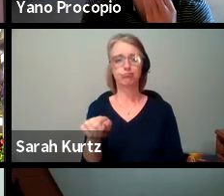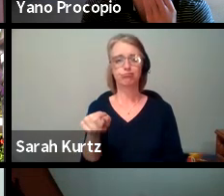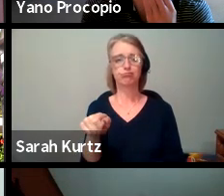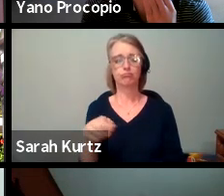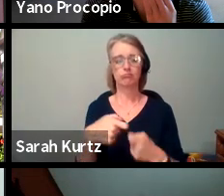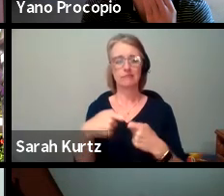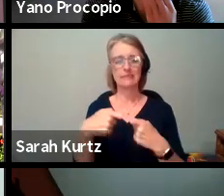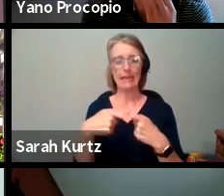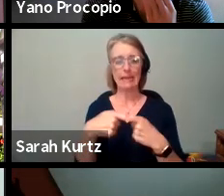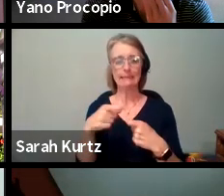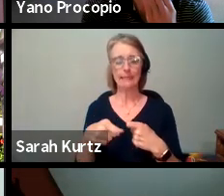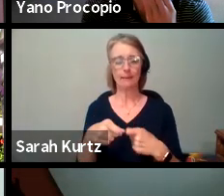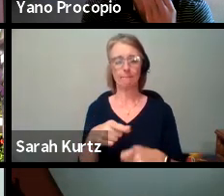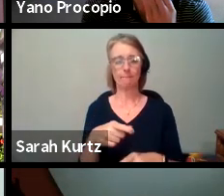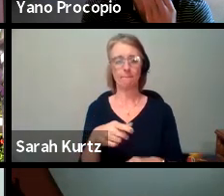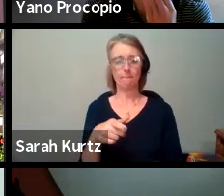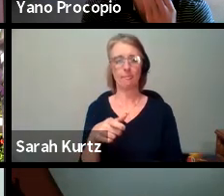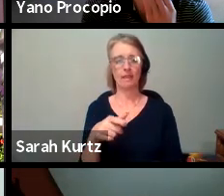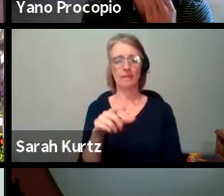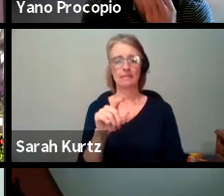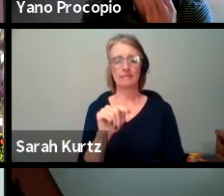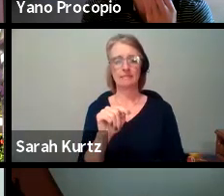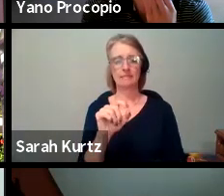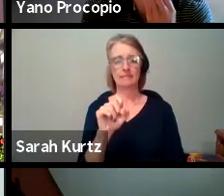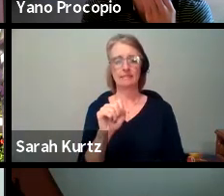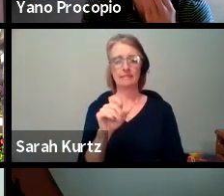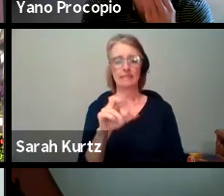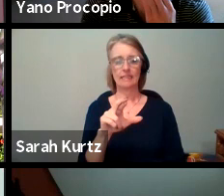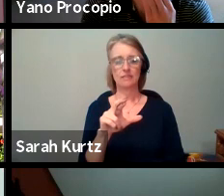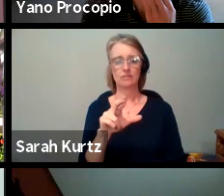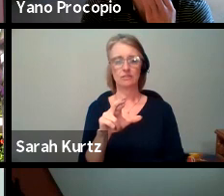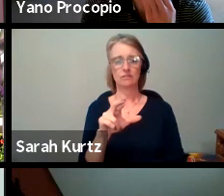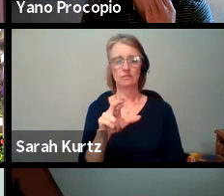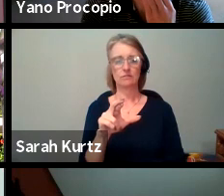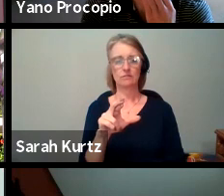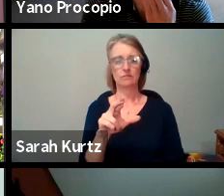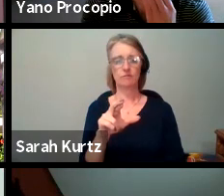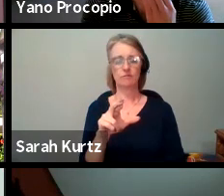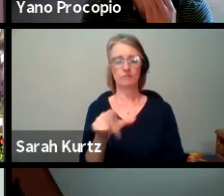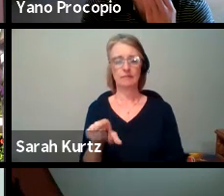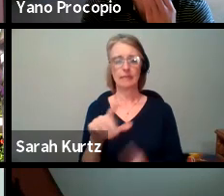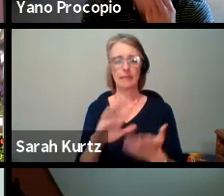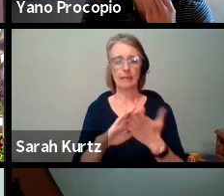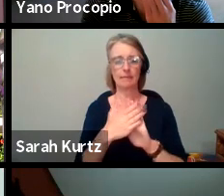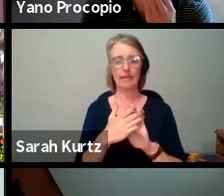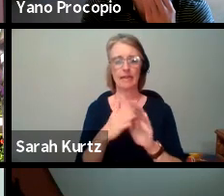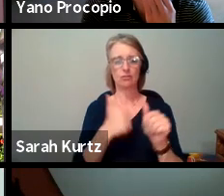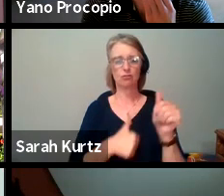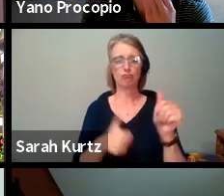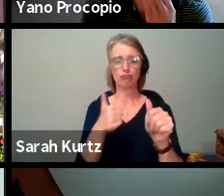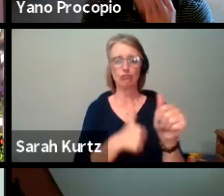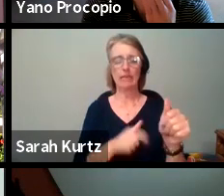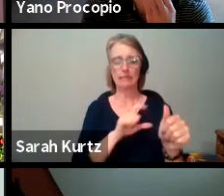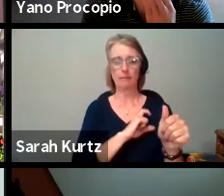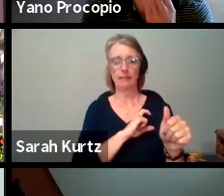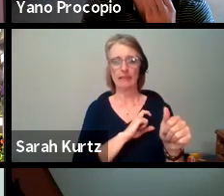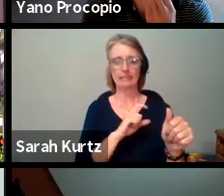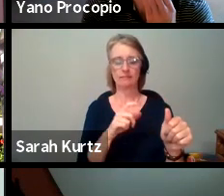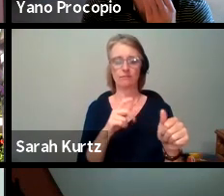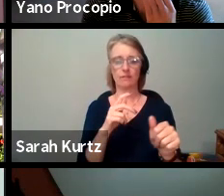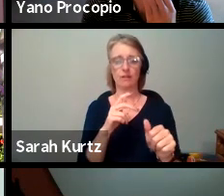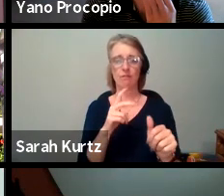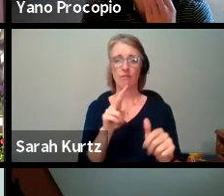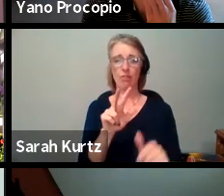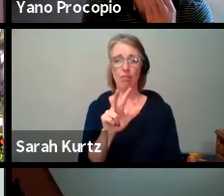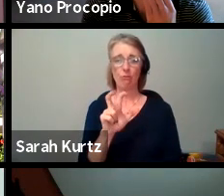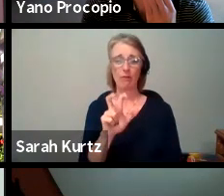door. The taser obviously got his adrenaline going, and he began to chase the police officer for at least 300